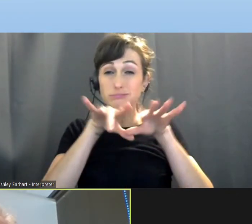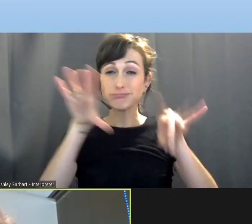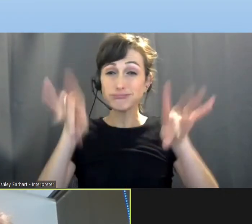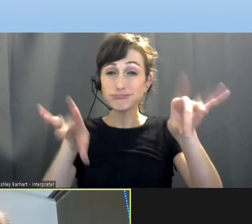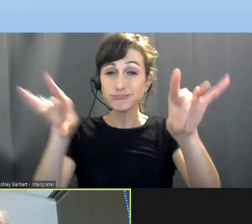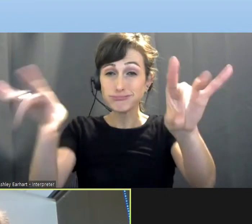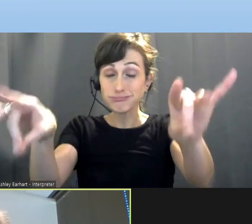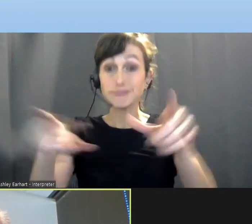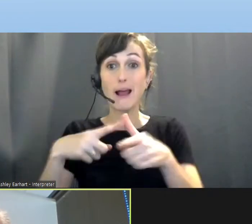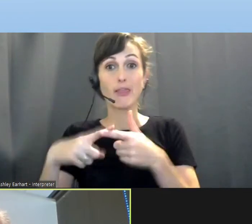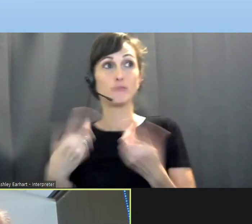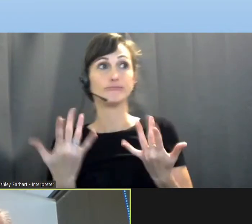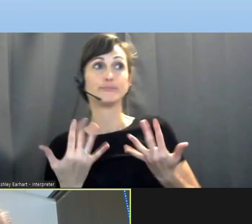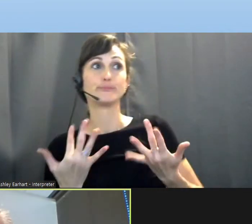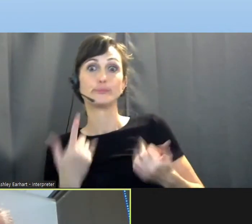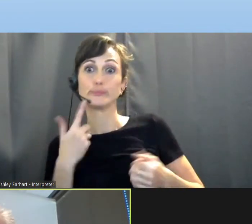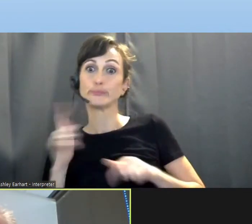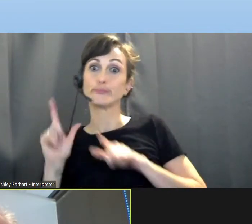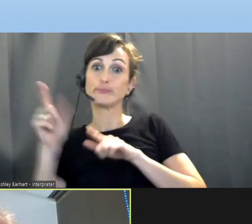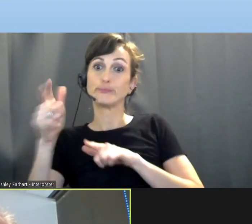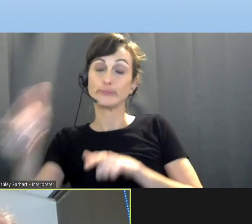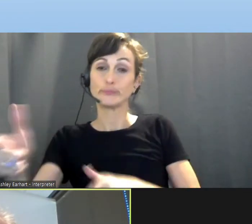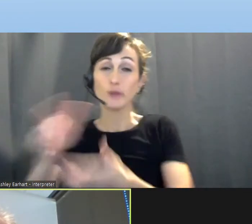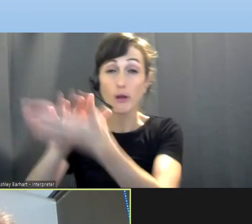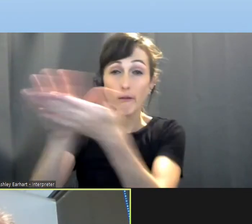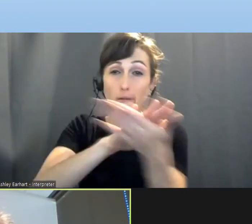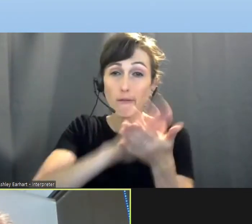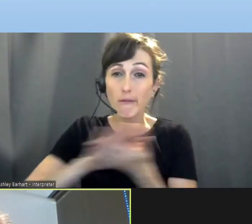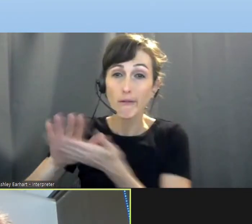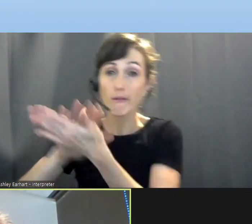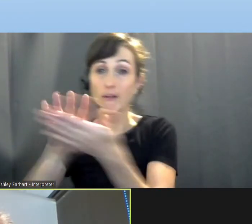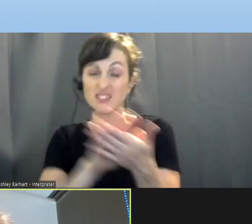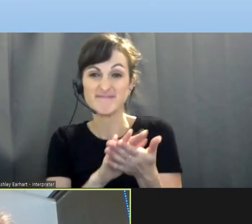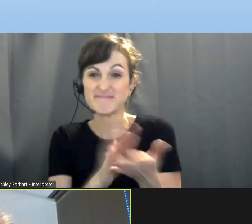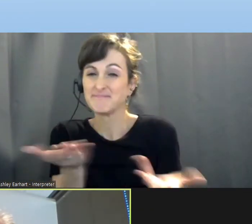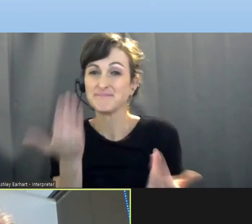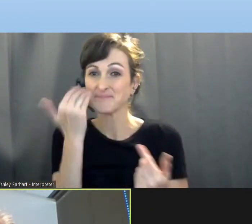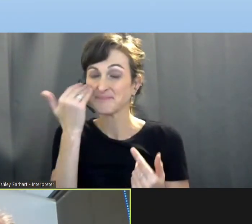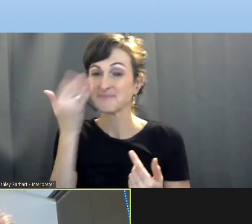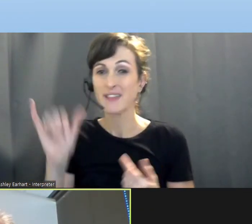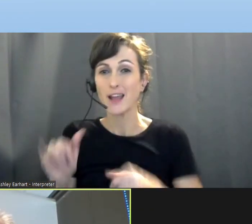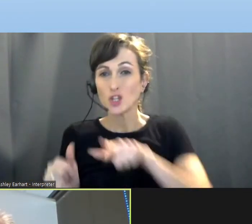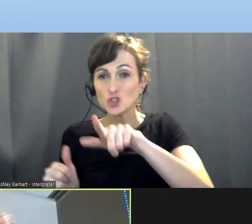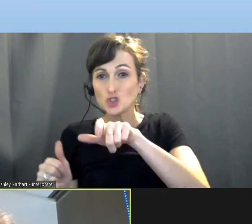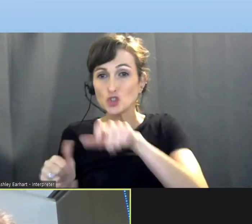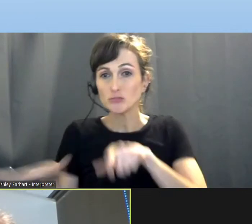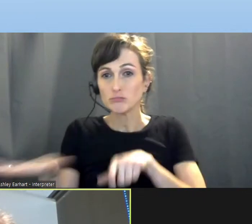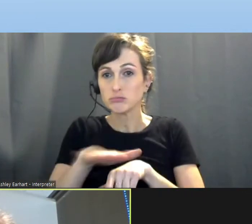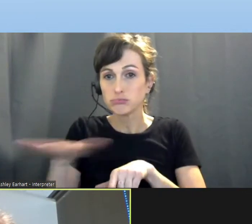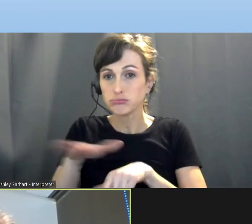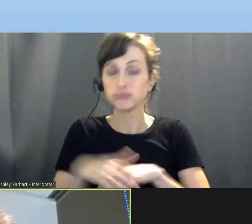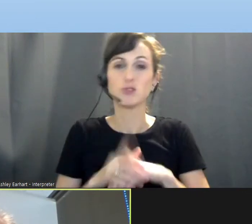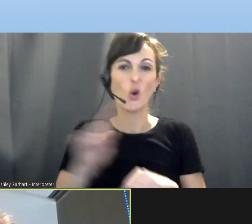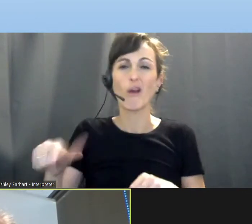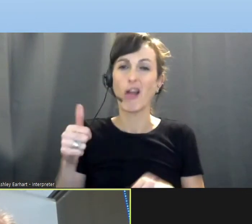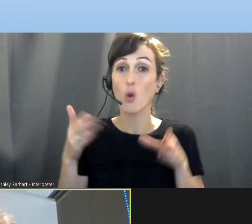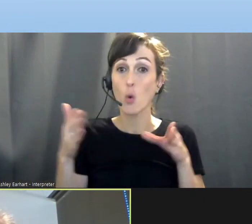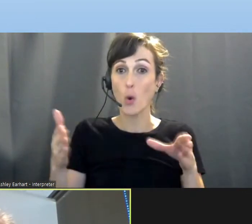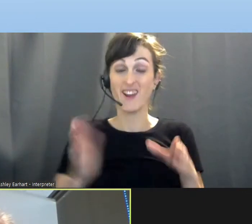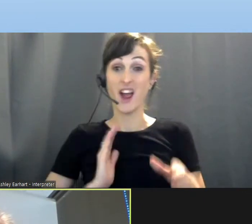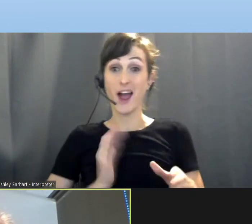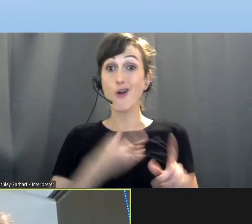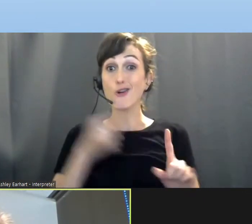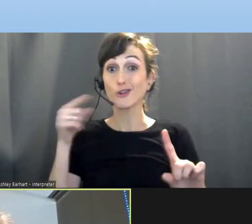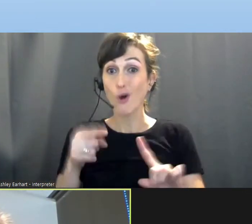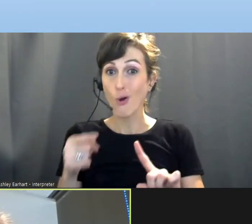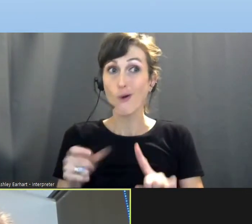which happens sometimes frequently by wiping down surfaces and using other methodologies. But our goal as a company